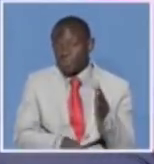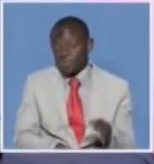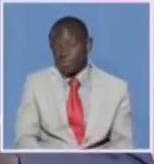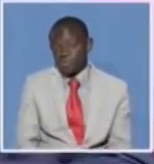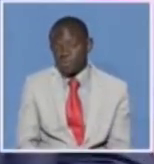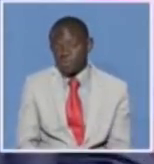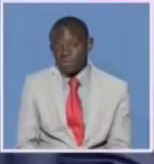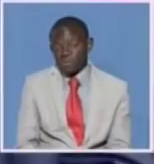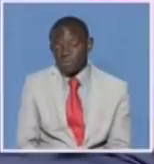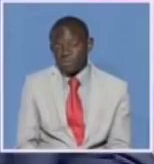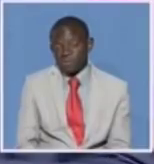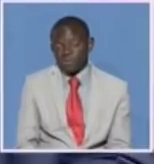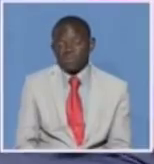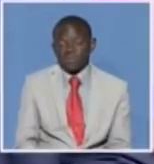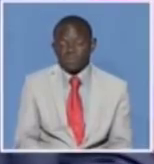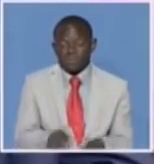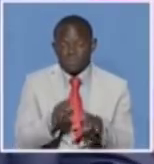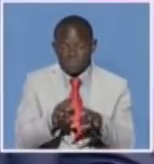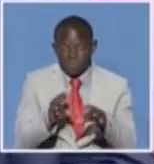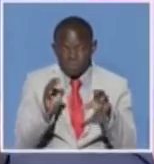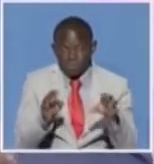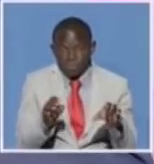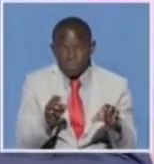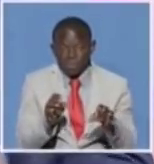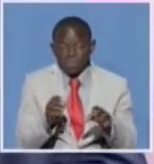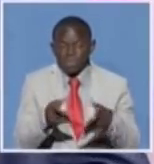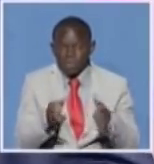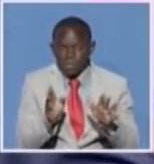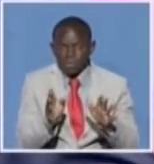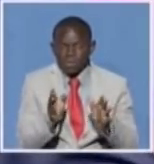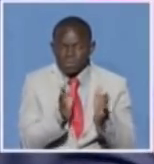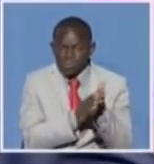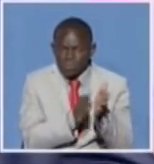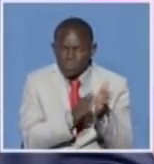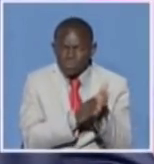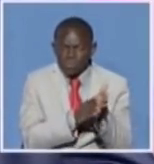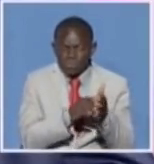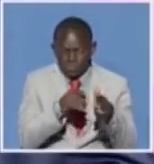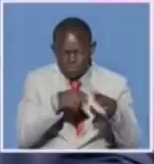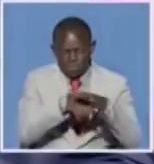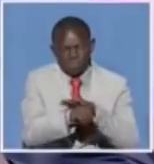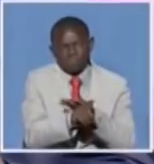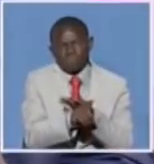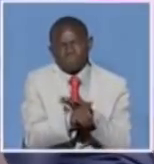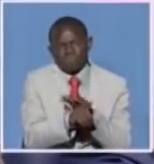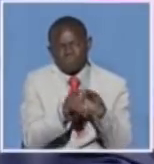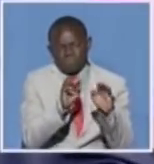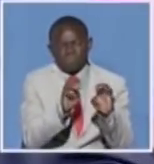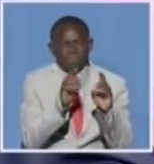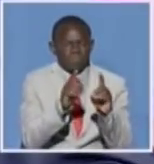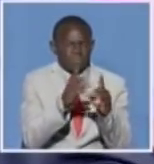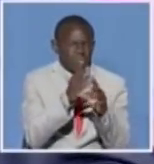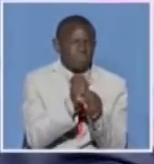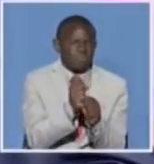go to school, to access education at an appropriate age. And they should be given